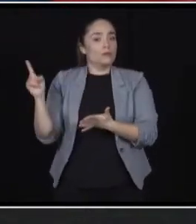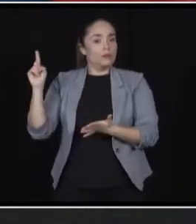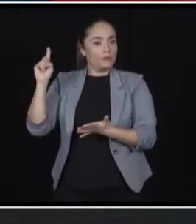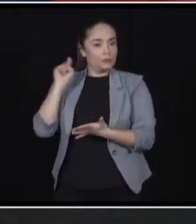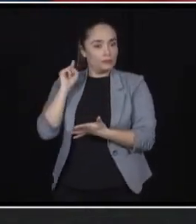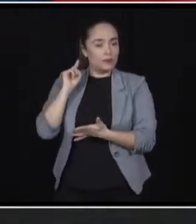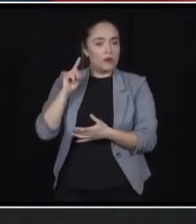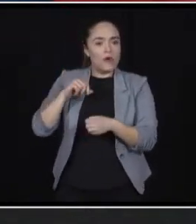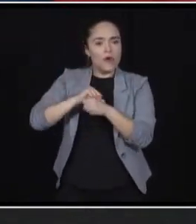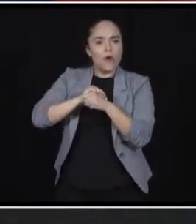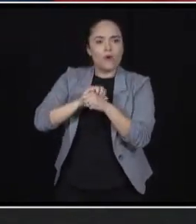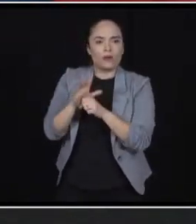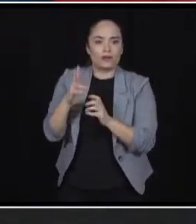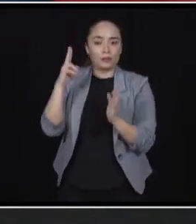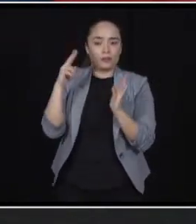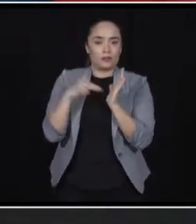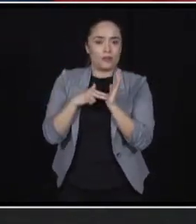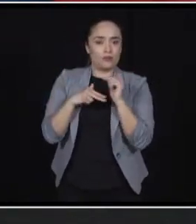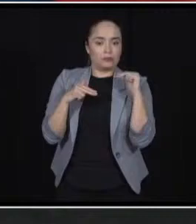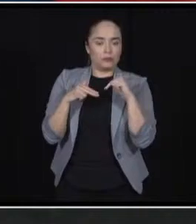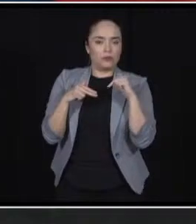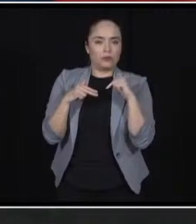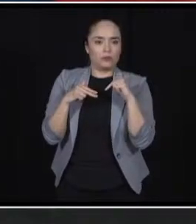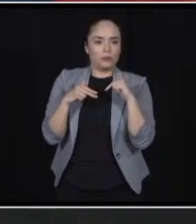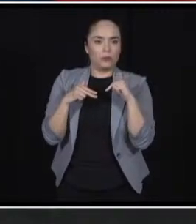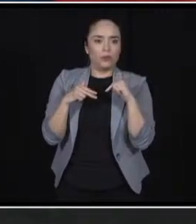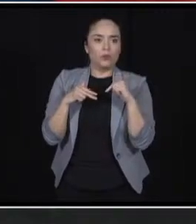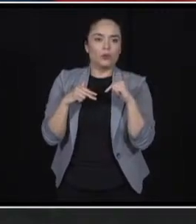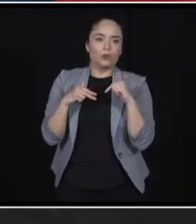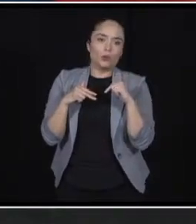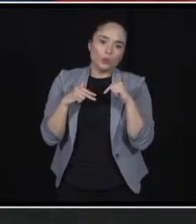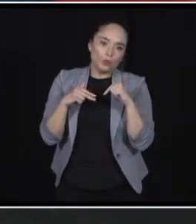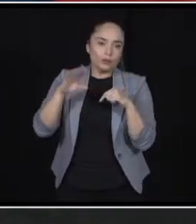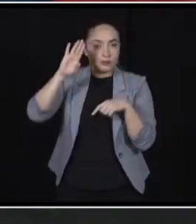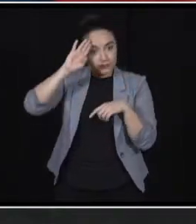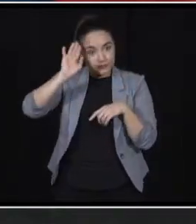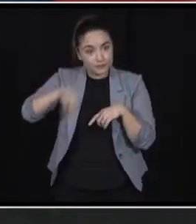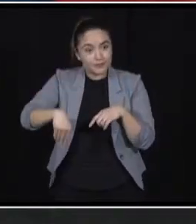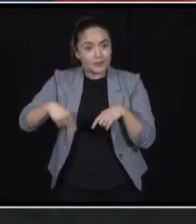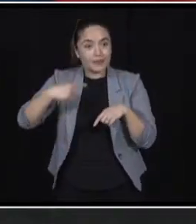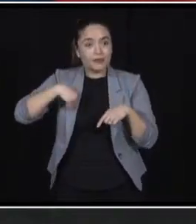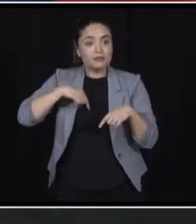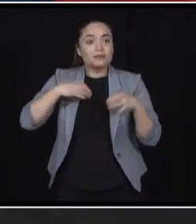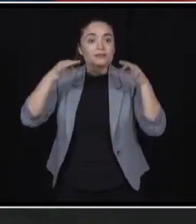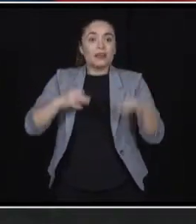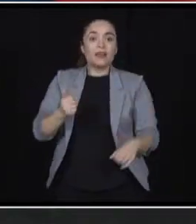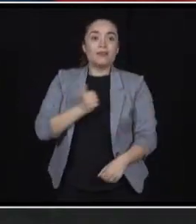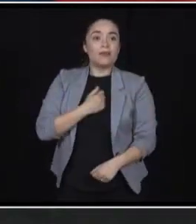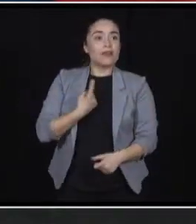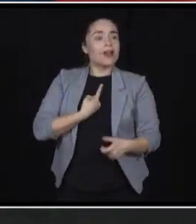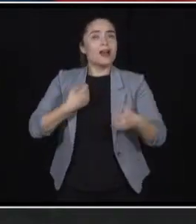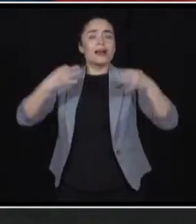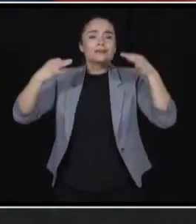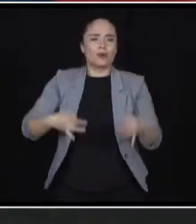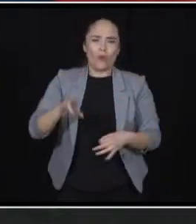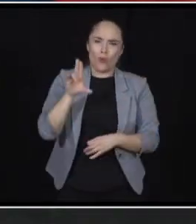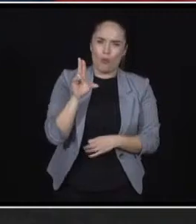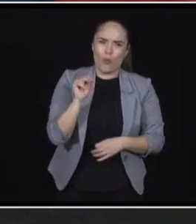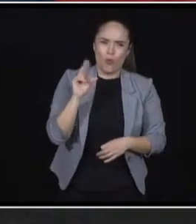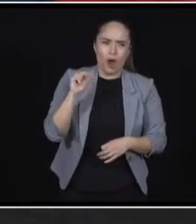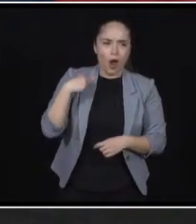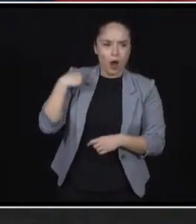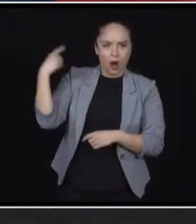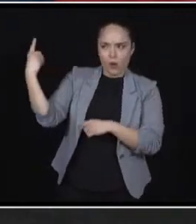had, and I never make a decision myself, ever. I'll take the responsibility, but let's start off